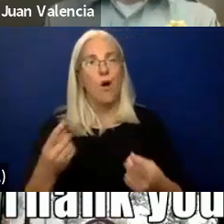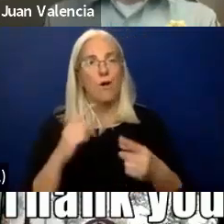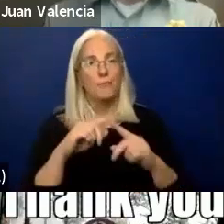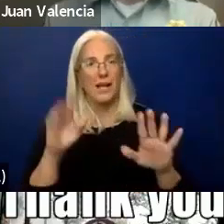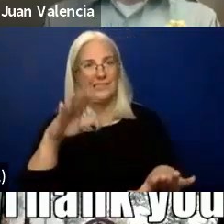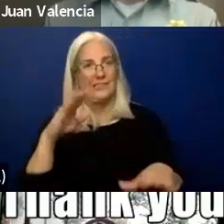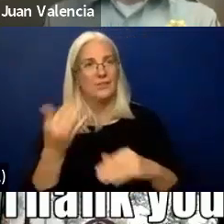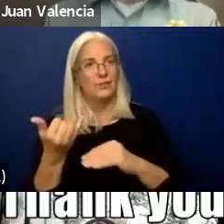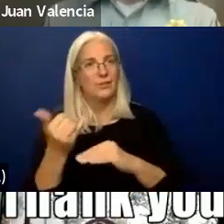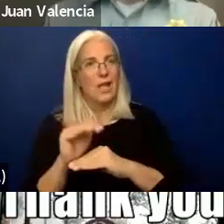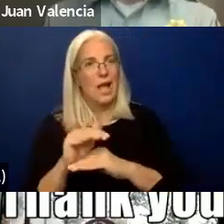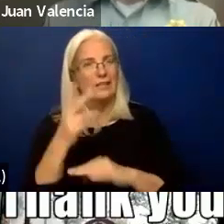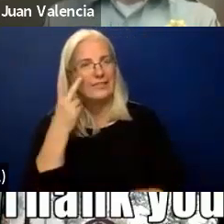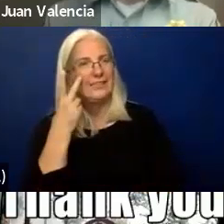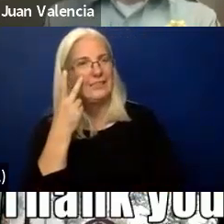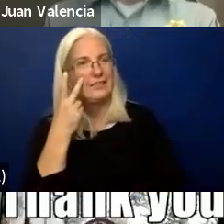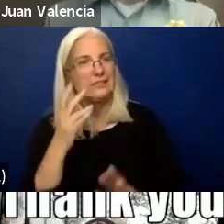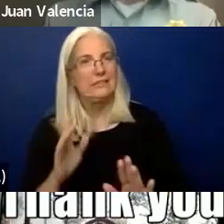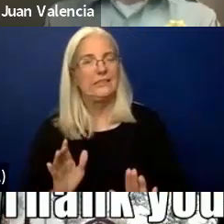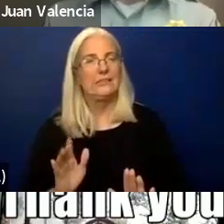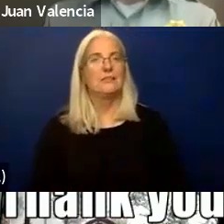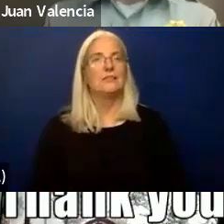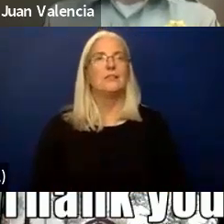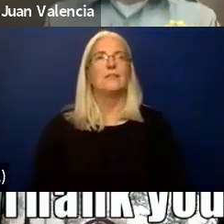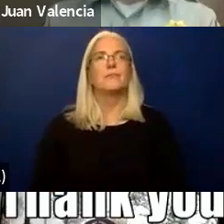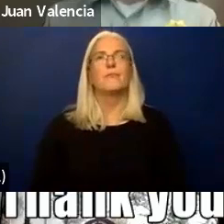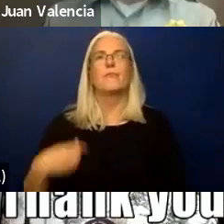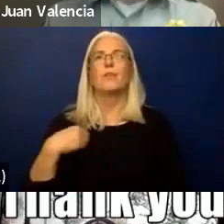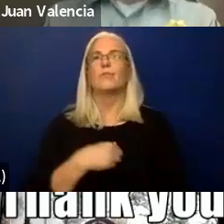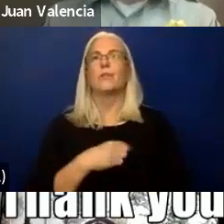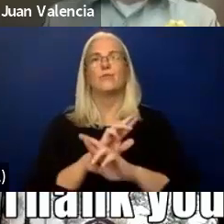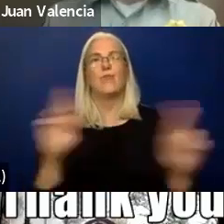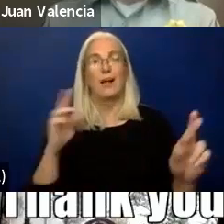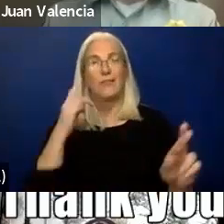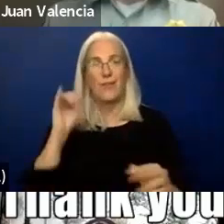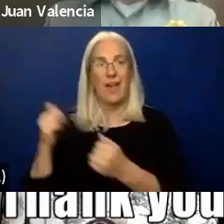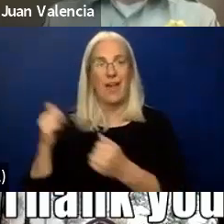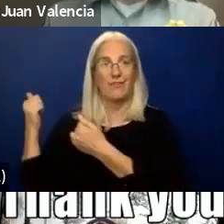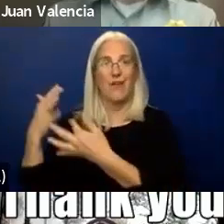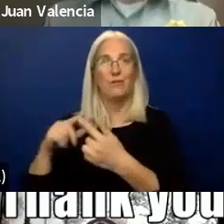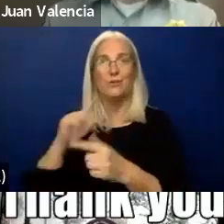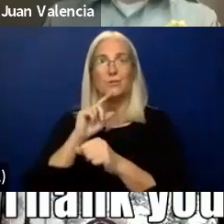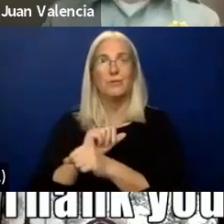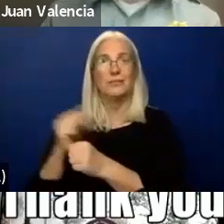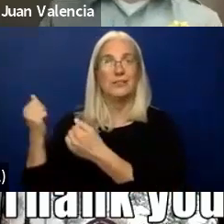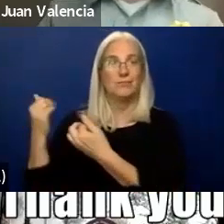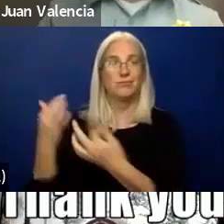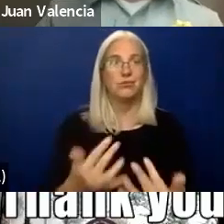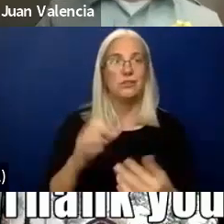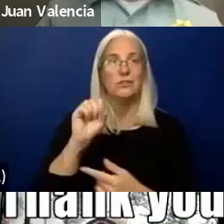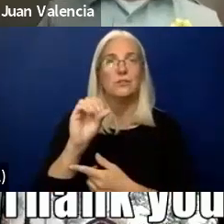were prepared for the fire coming into Sonoma Valley. And I'm so grateful that apparently that hasn't